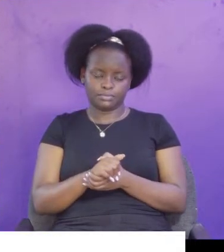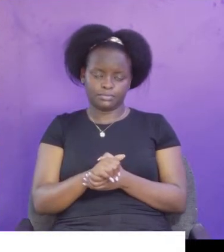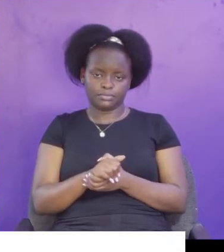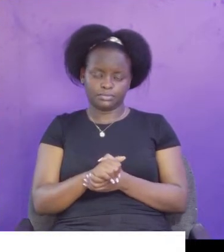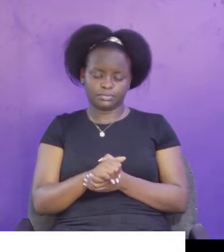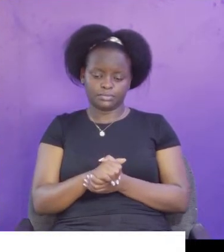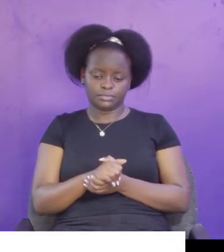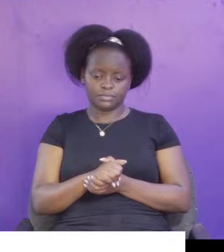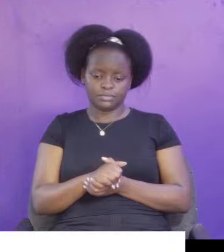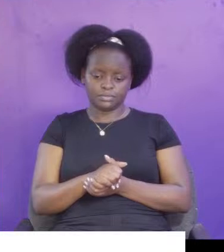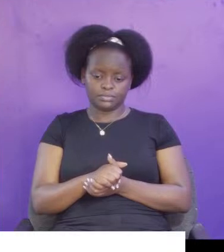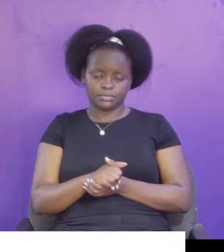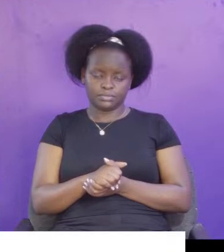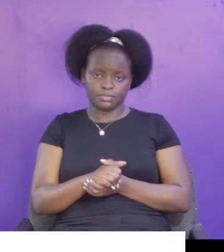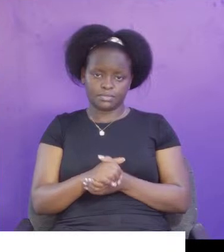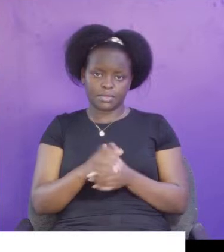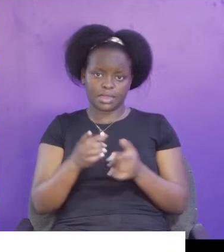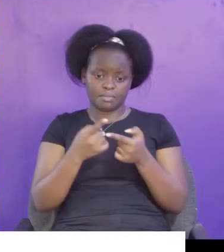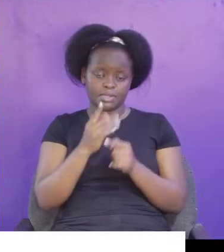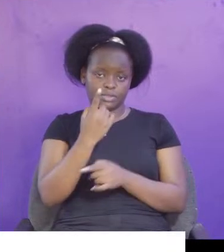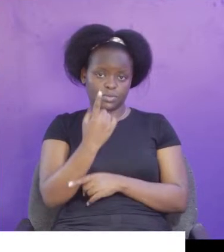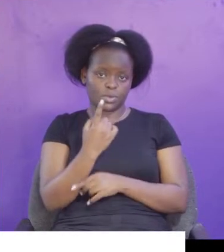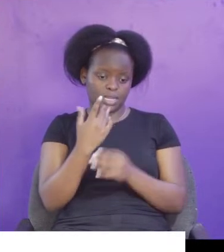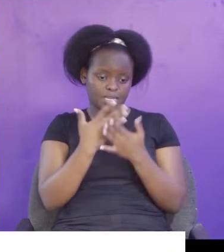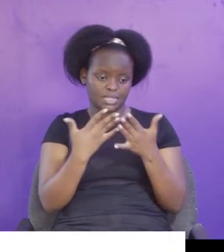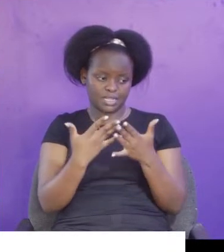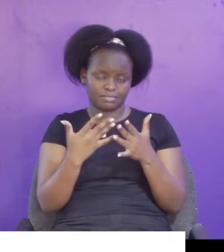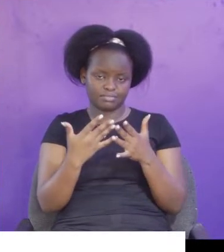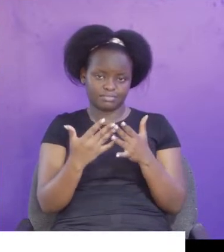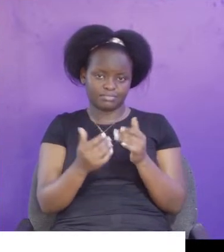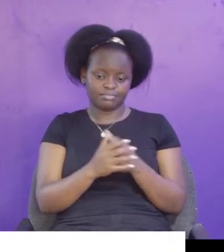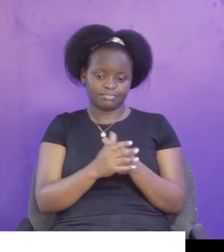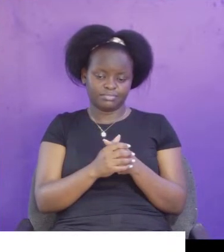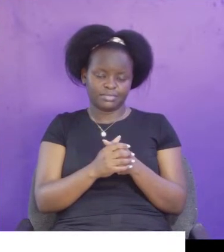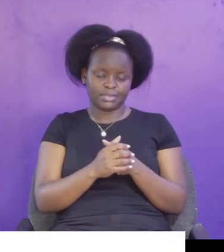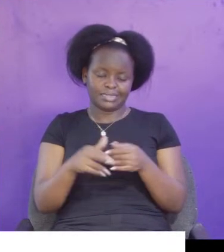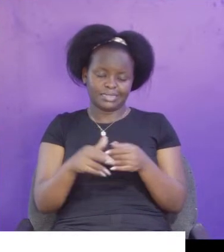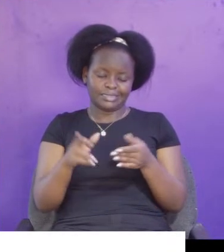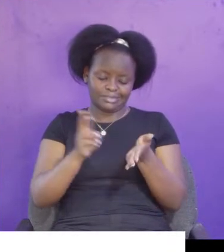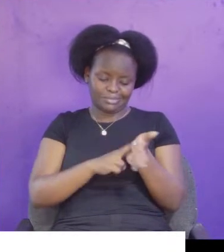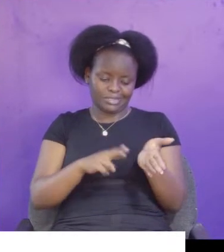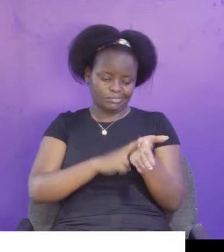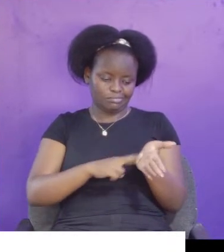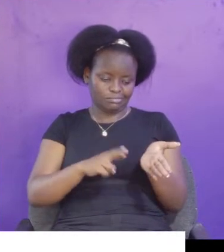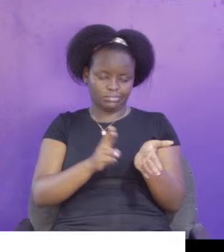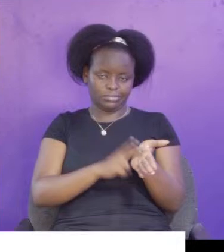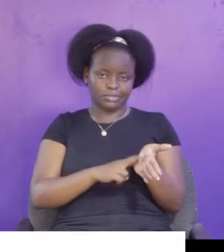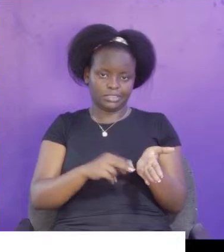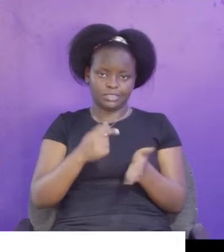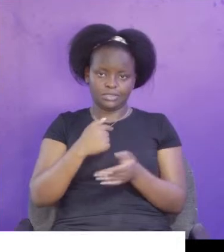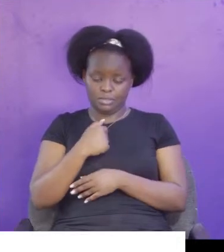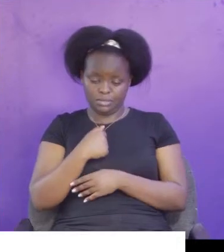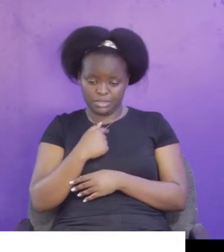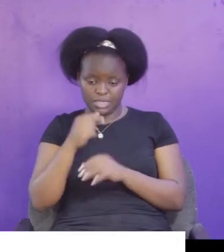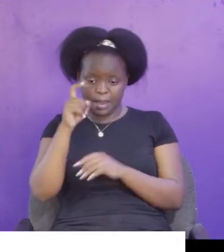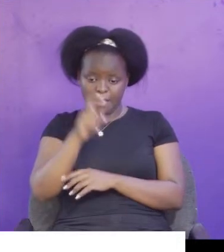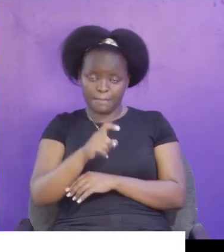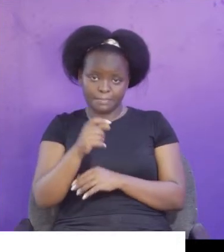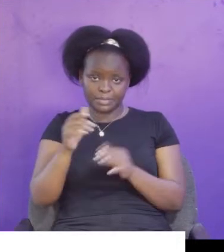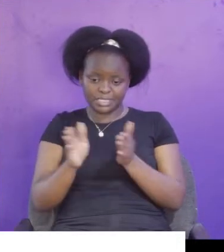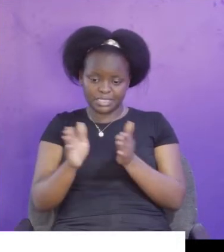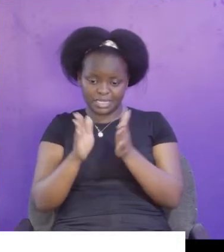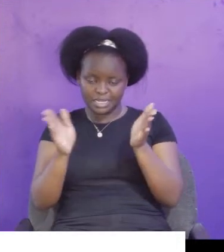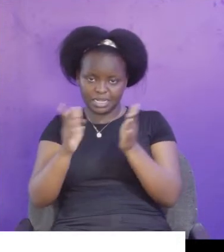But one thing that he kept on repeating to me is that we must urge Kenyans